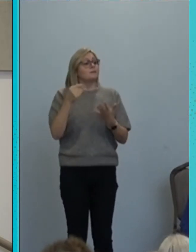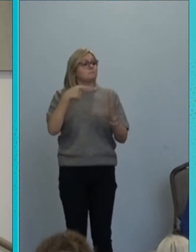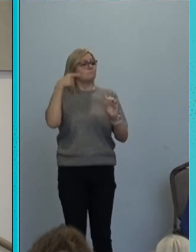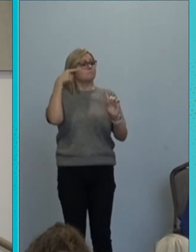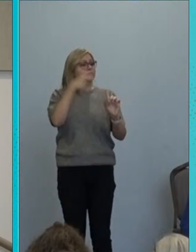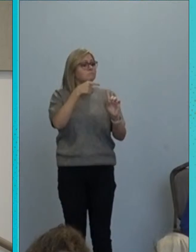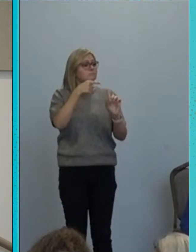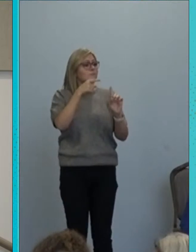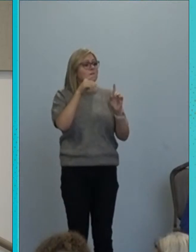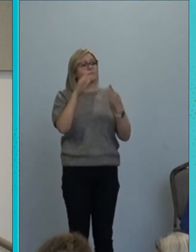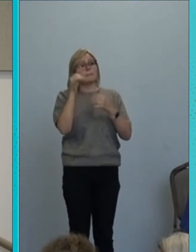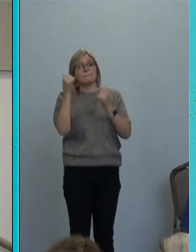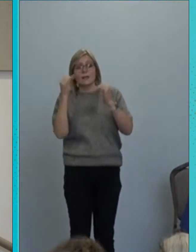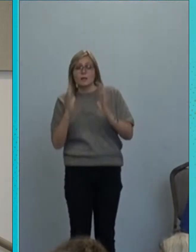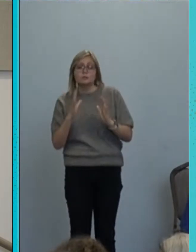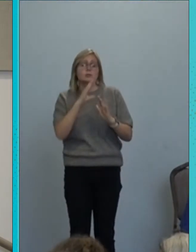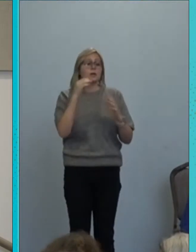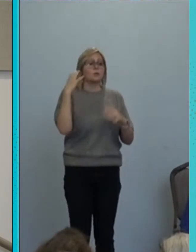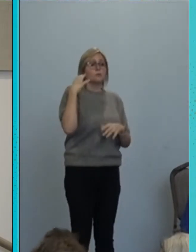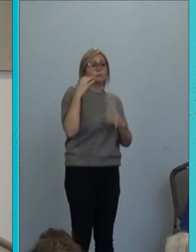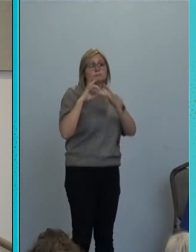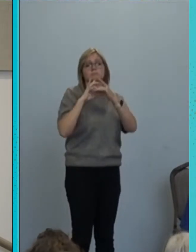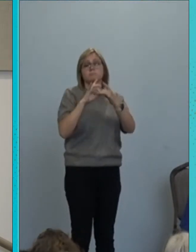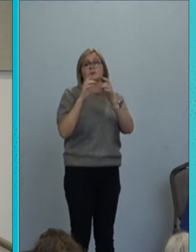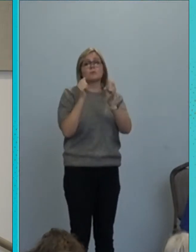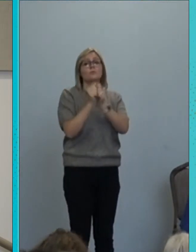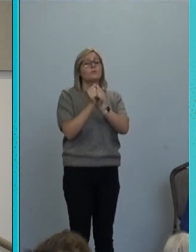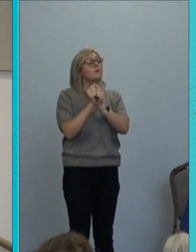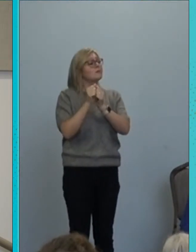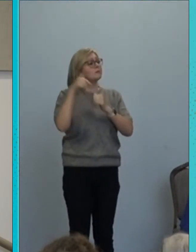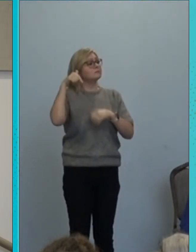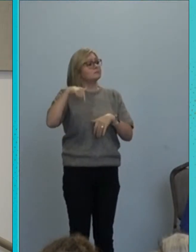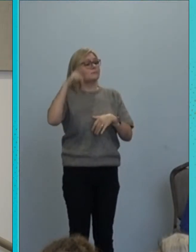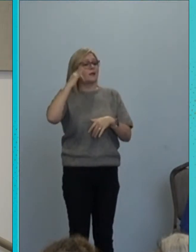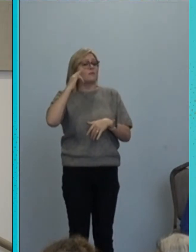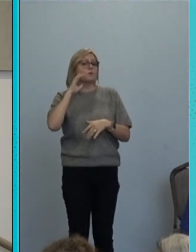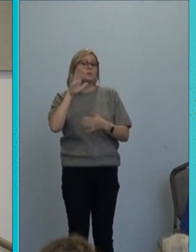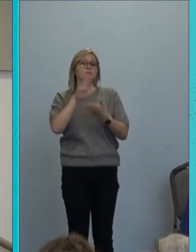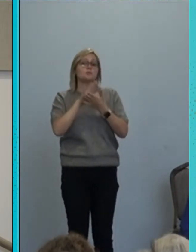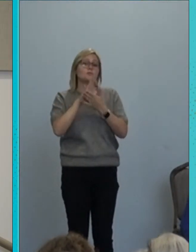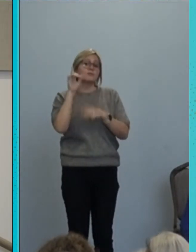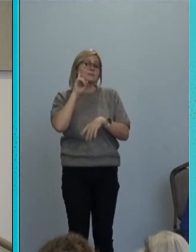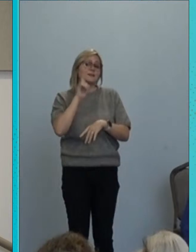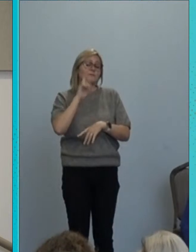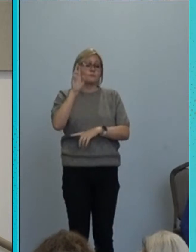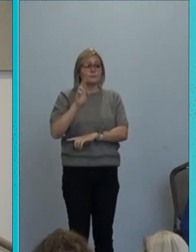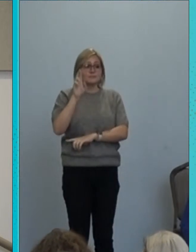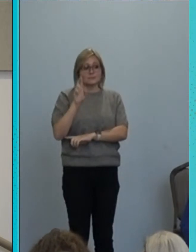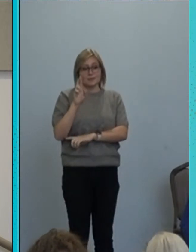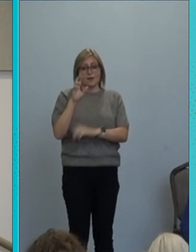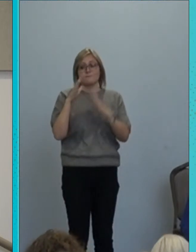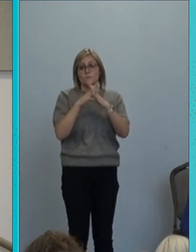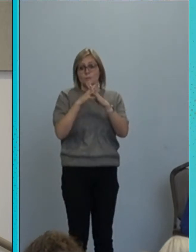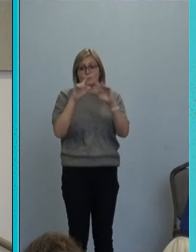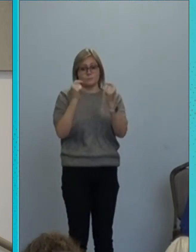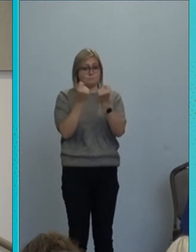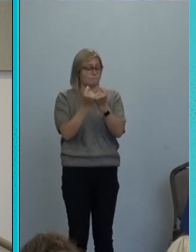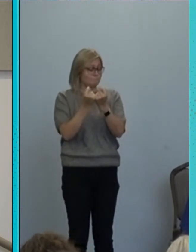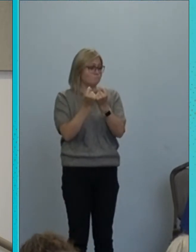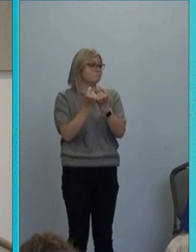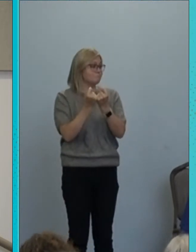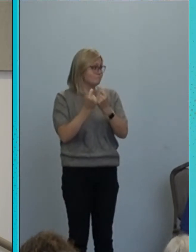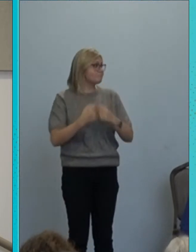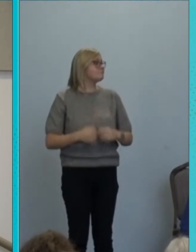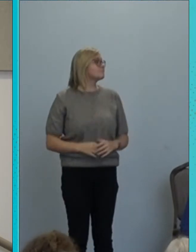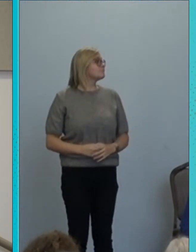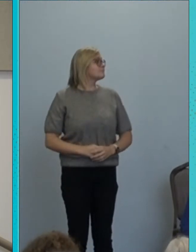various players and coaches associated with the California School for the Deaf Riverside football team.